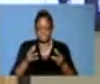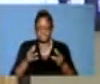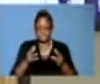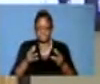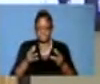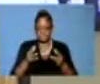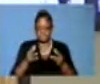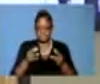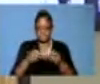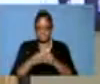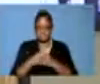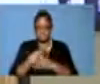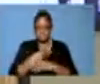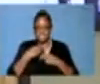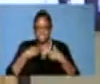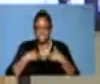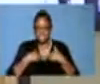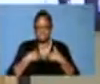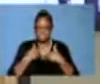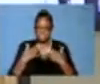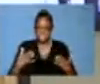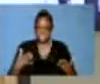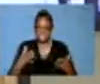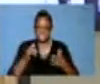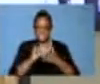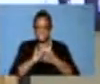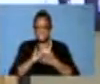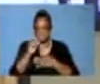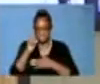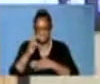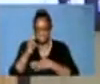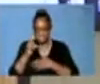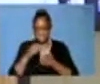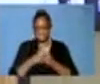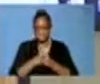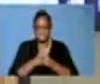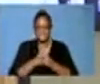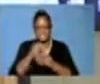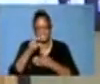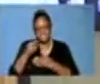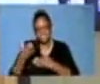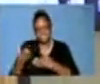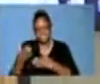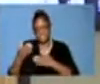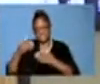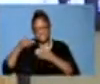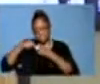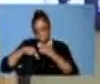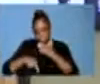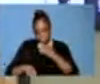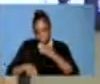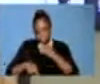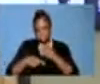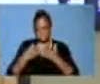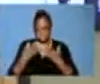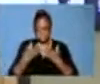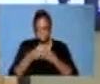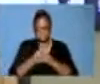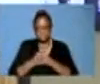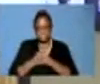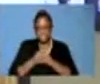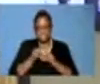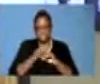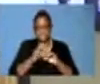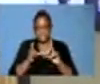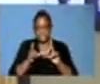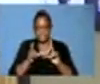some SDGs are still stagnant. Some have been regressed. Some have even regressed. We have